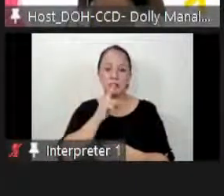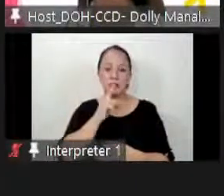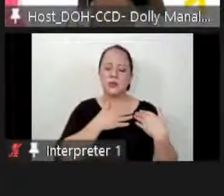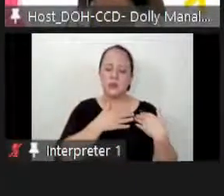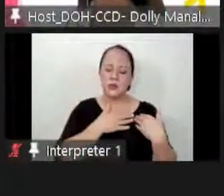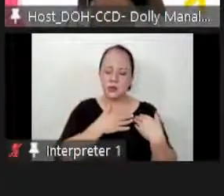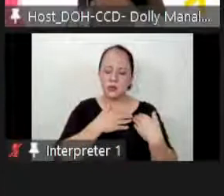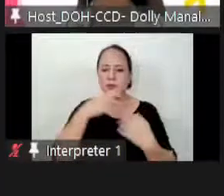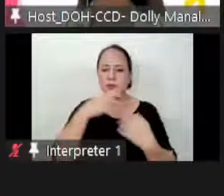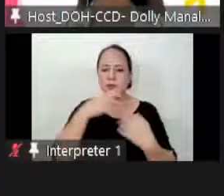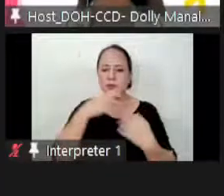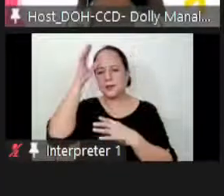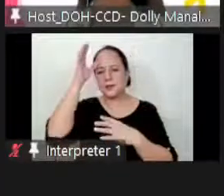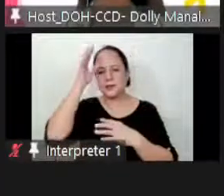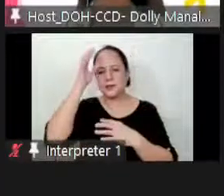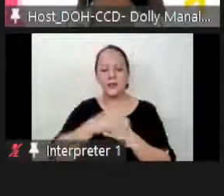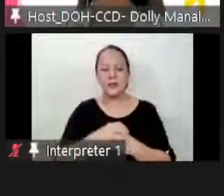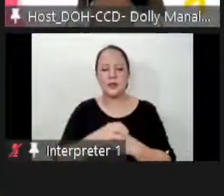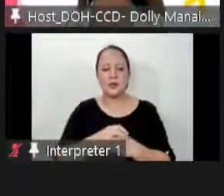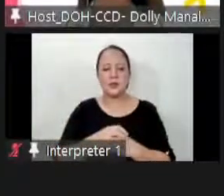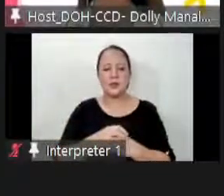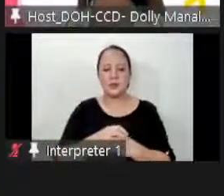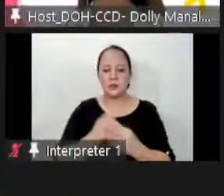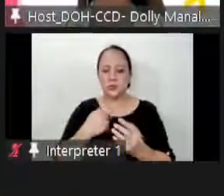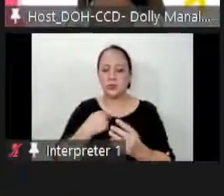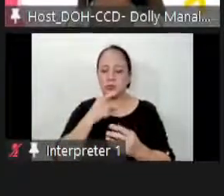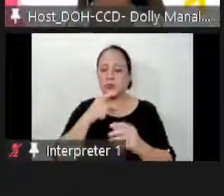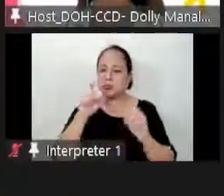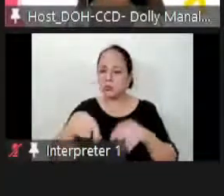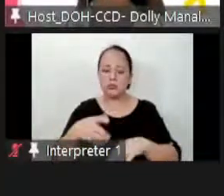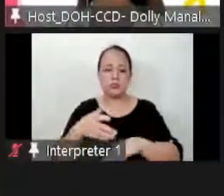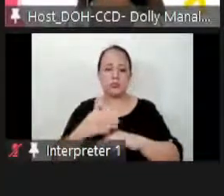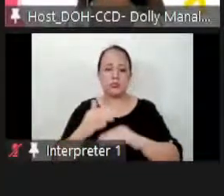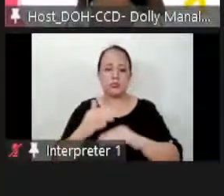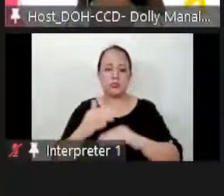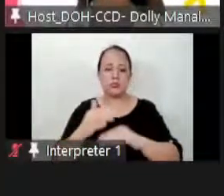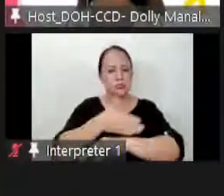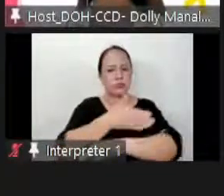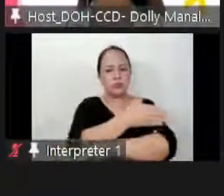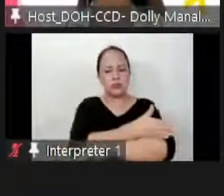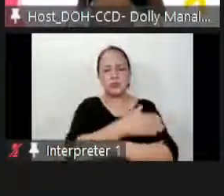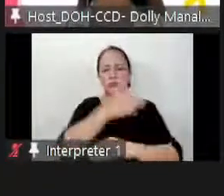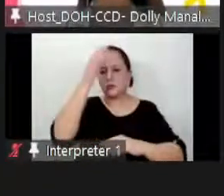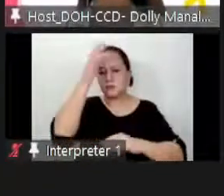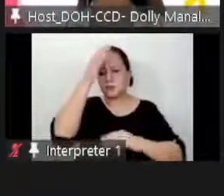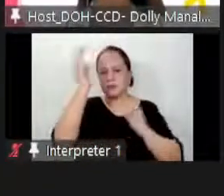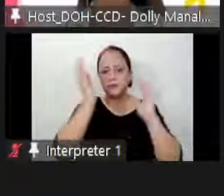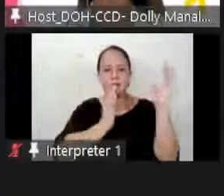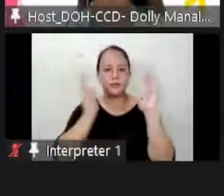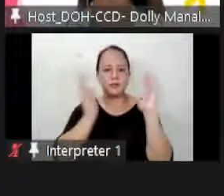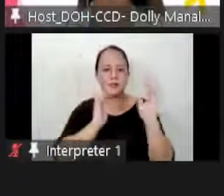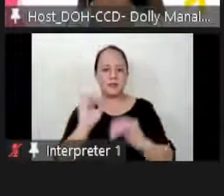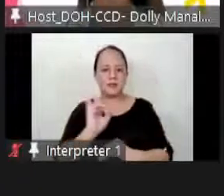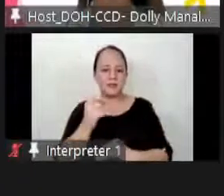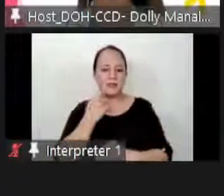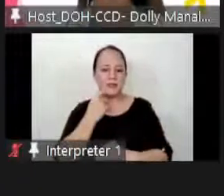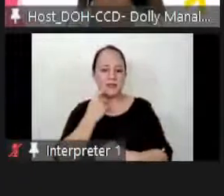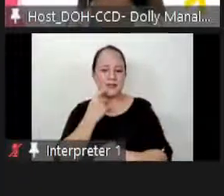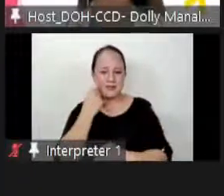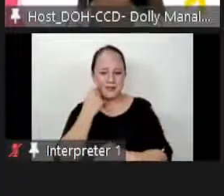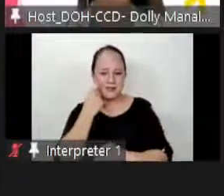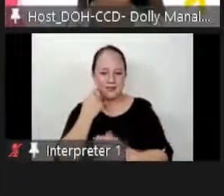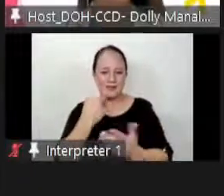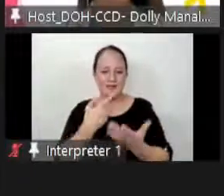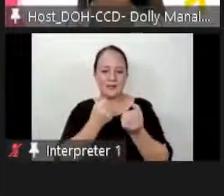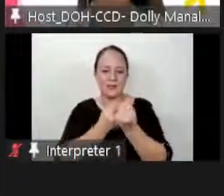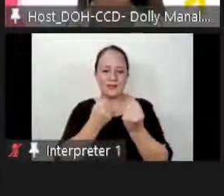ng cancer. And it is just right to improve cancer services as what you have